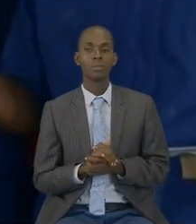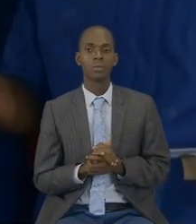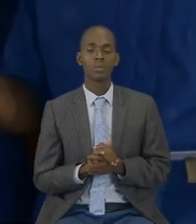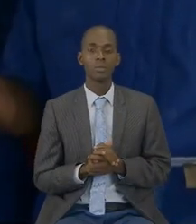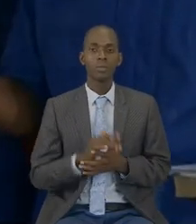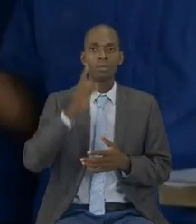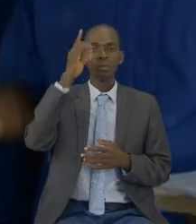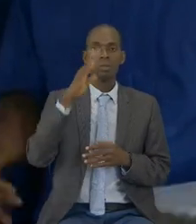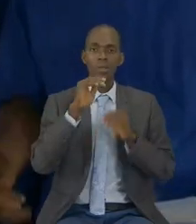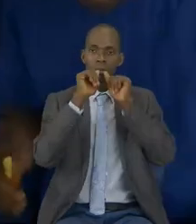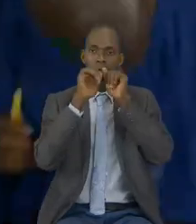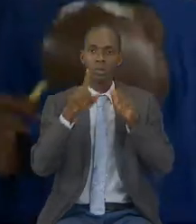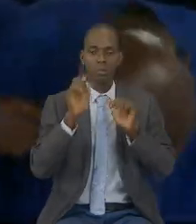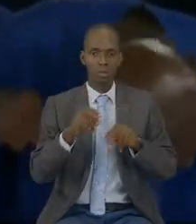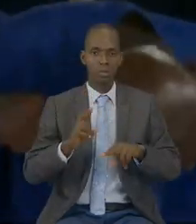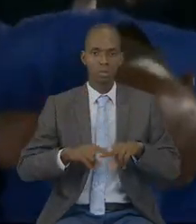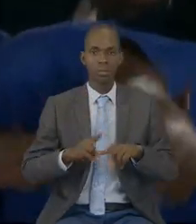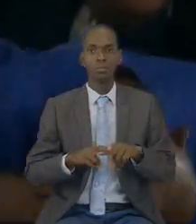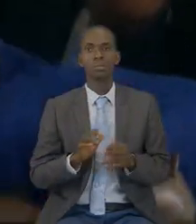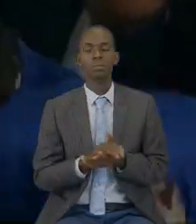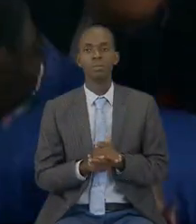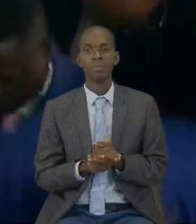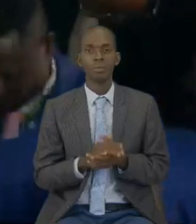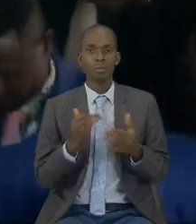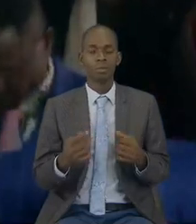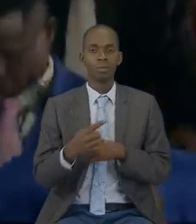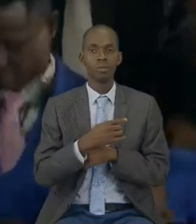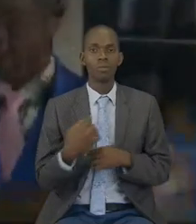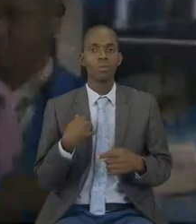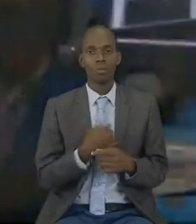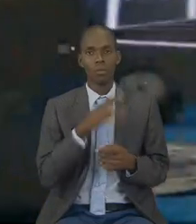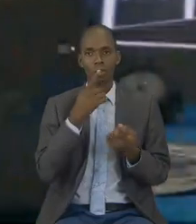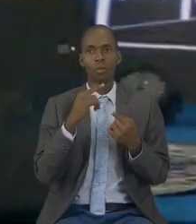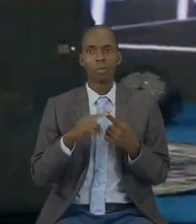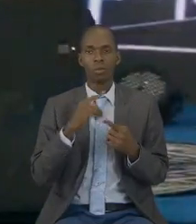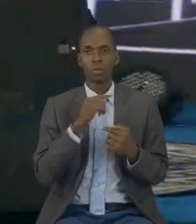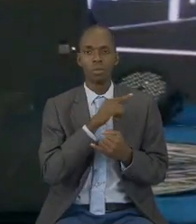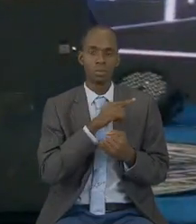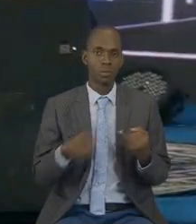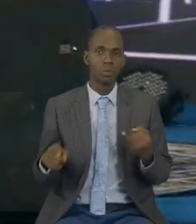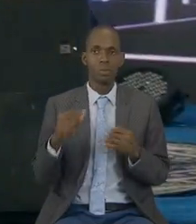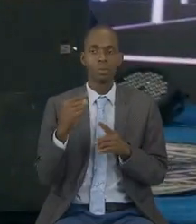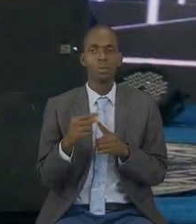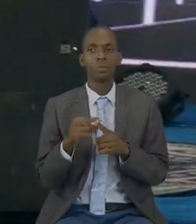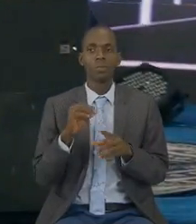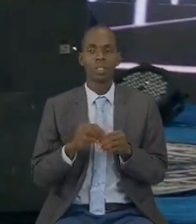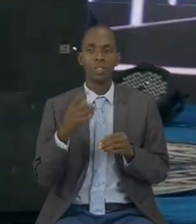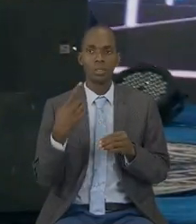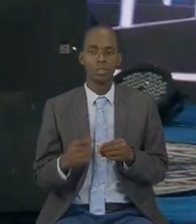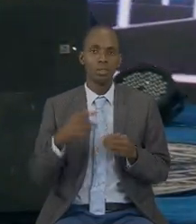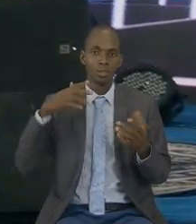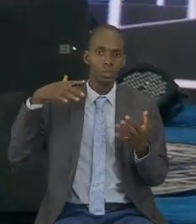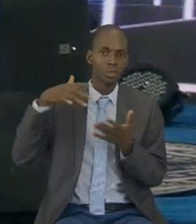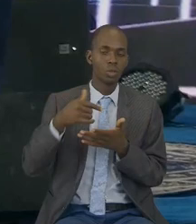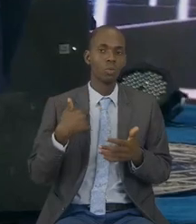Amen. God bless you. You can sit down today. We're coming to the final message in the series we've been looking at. We've